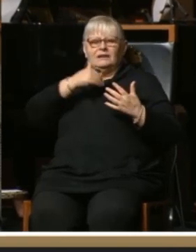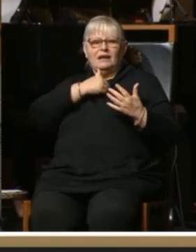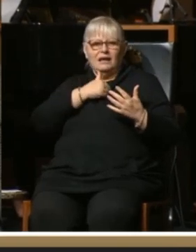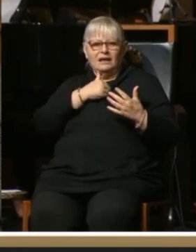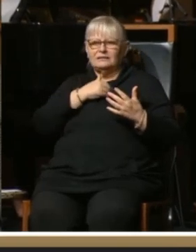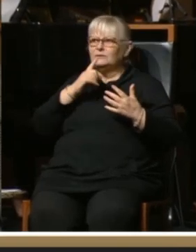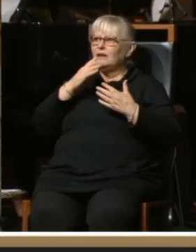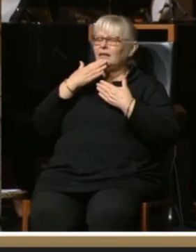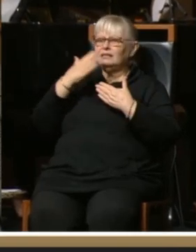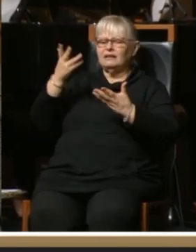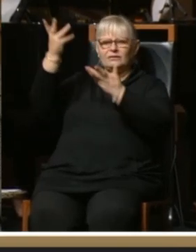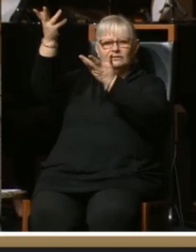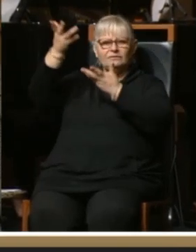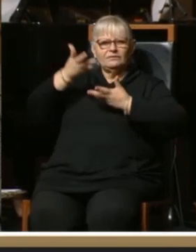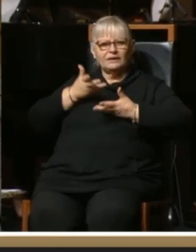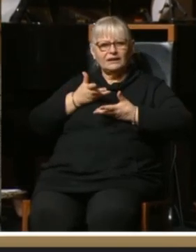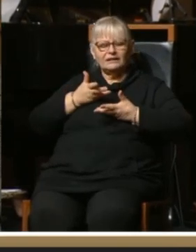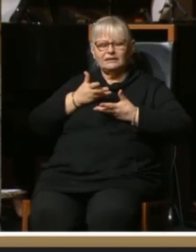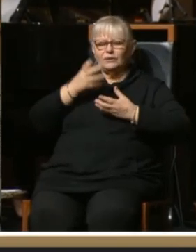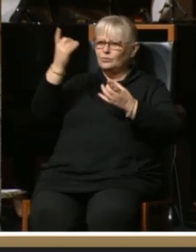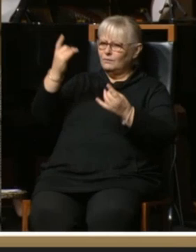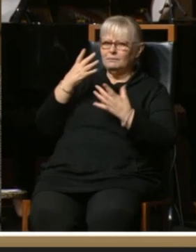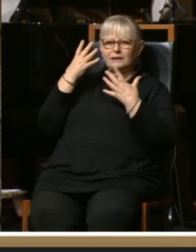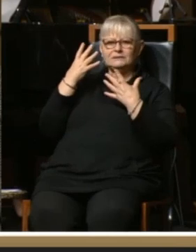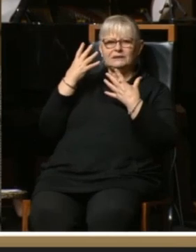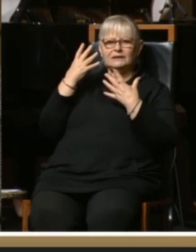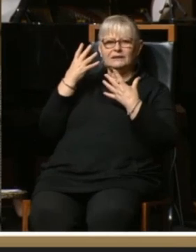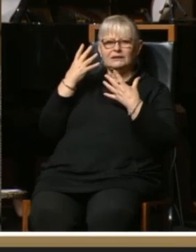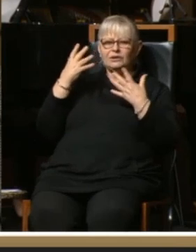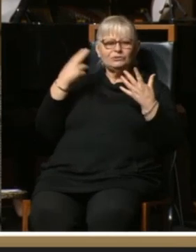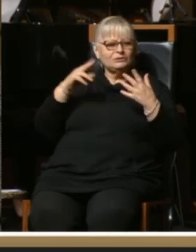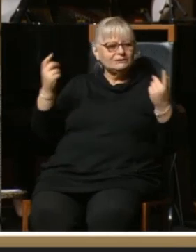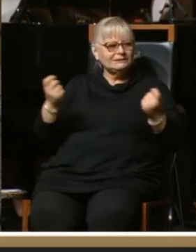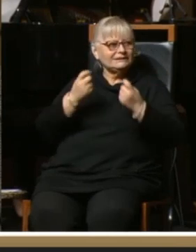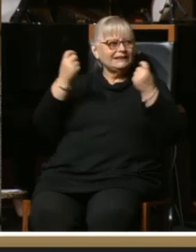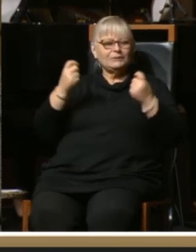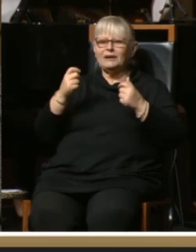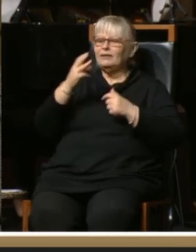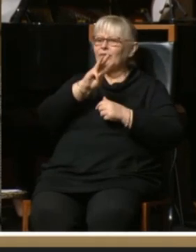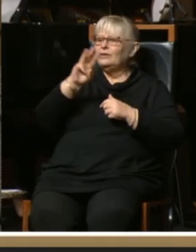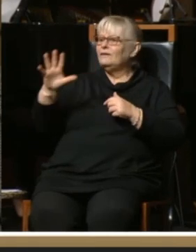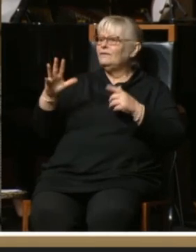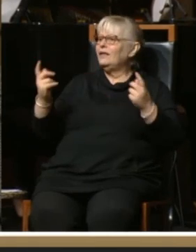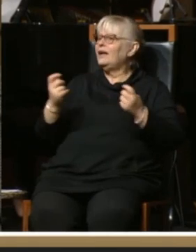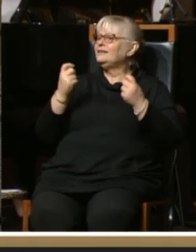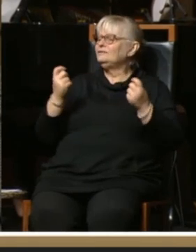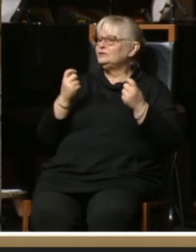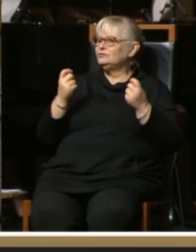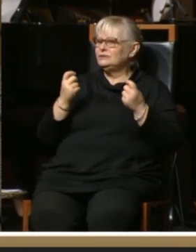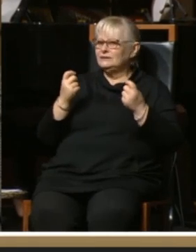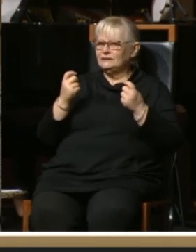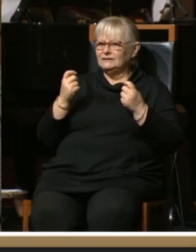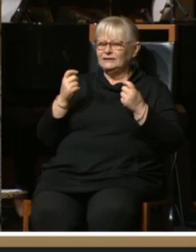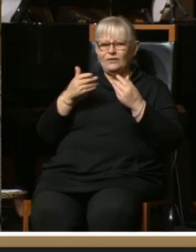thank you for bestowing upon us the blessing of celebrating the 35th anniversary of